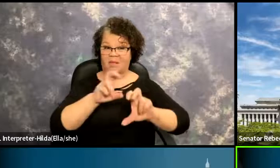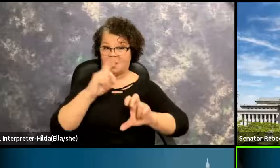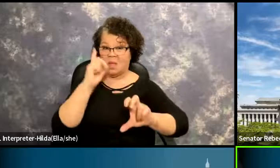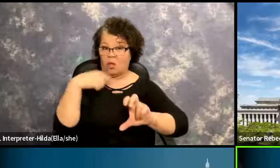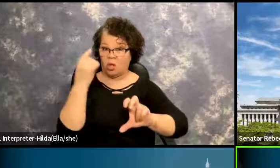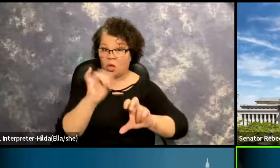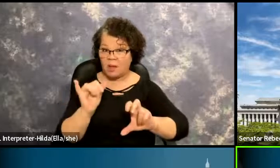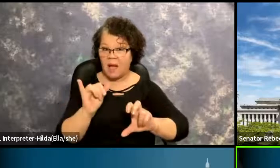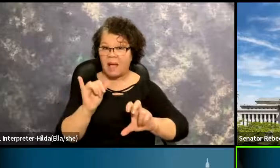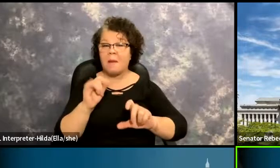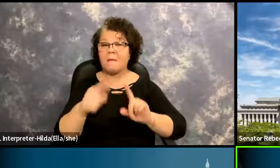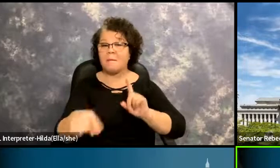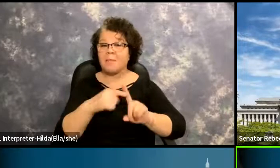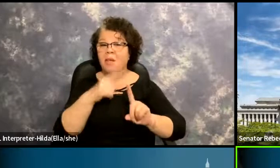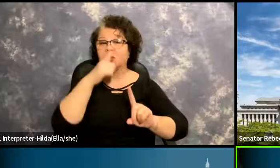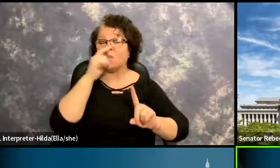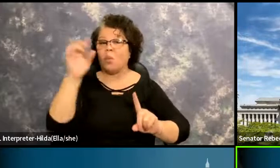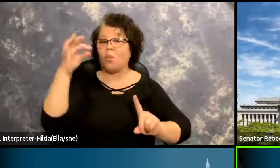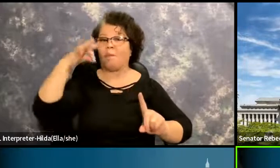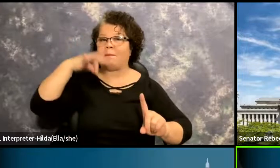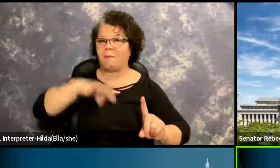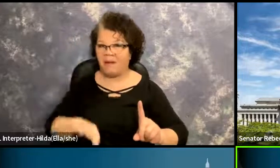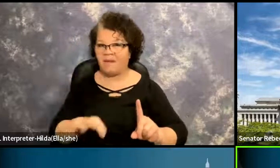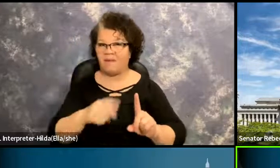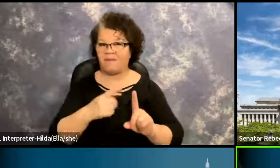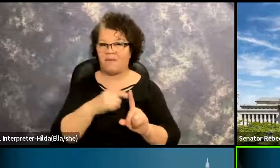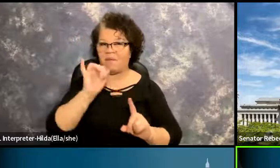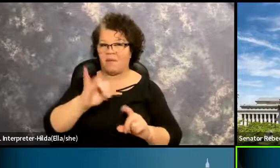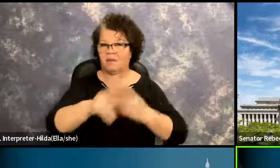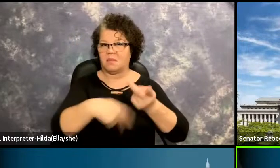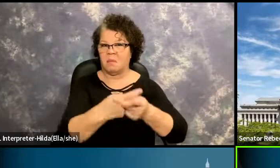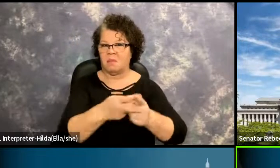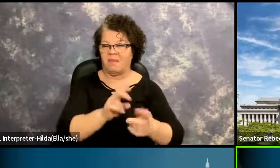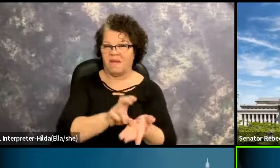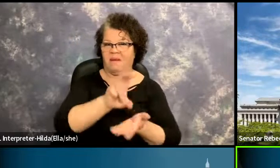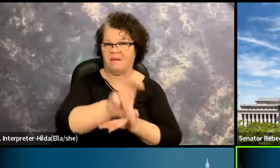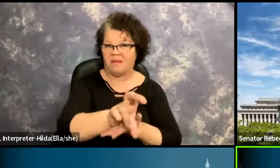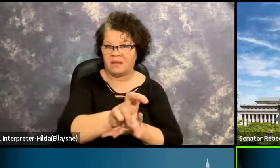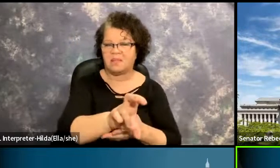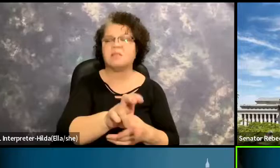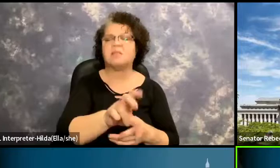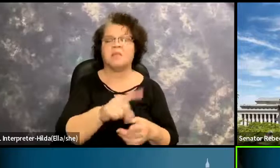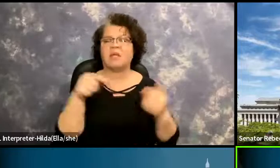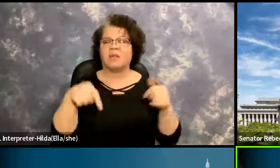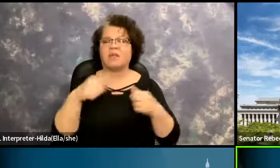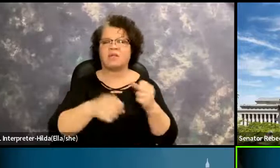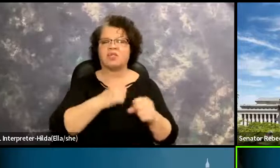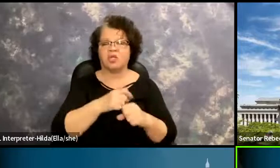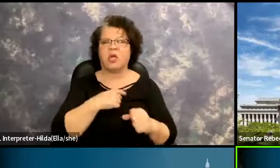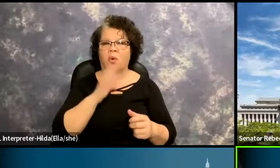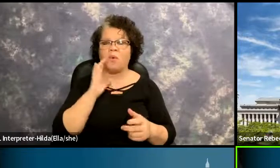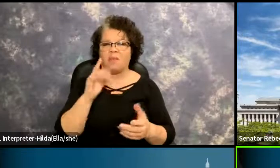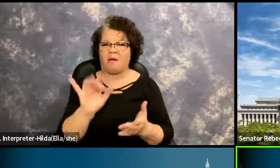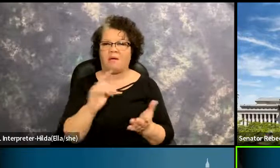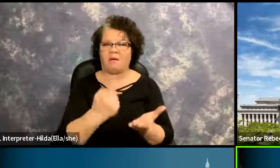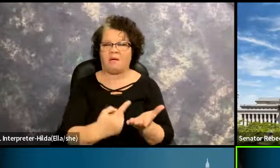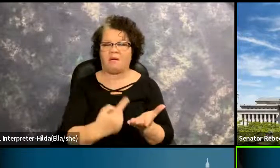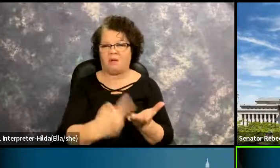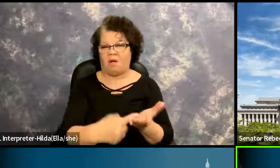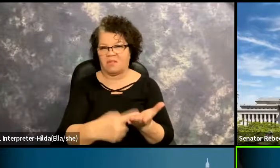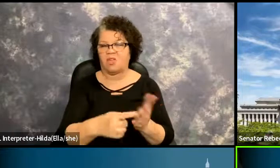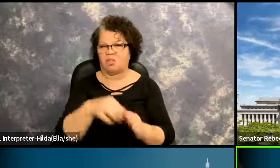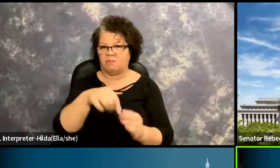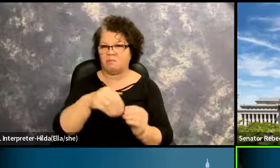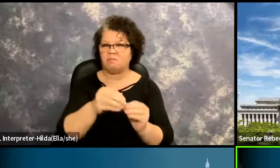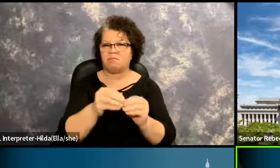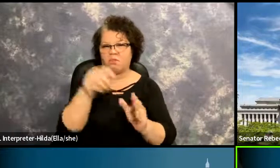be the beneficiaries of those investments, this year we really deepened those conversations. So a lot of policy